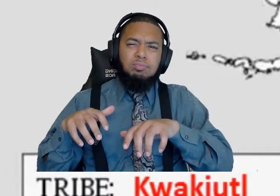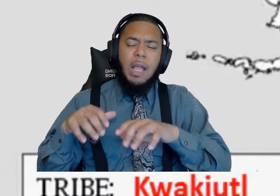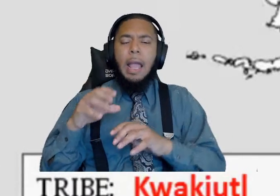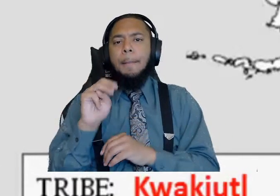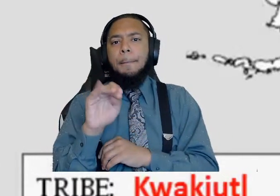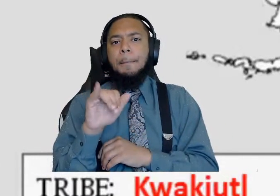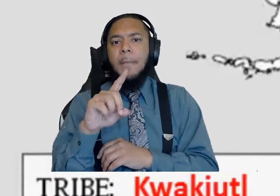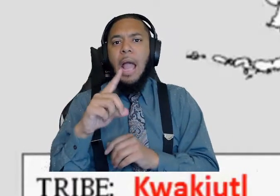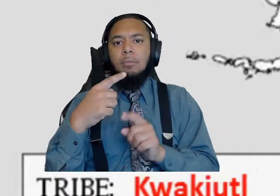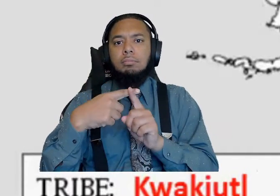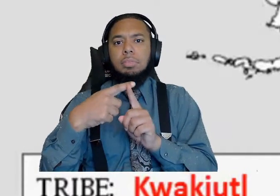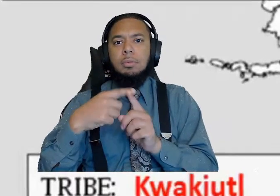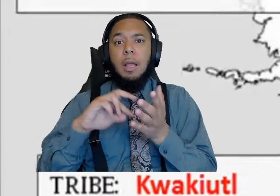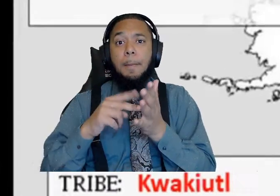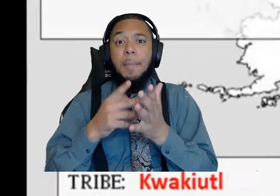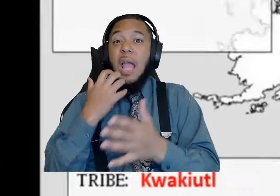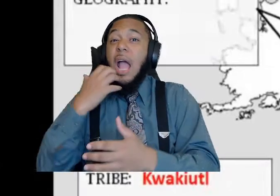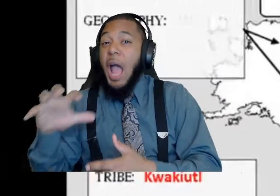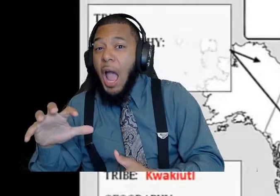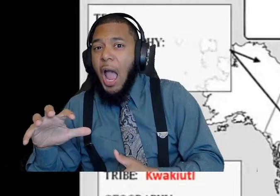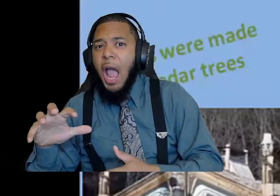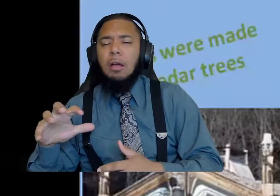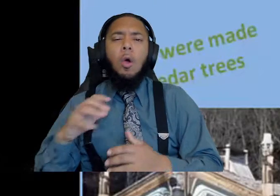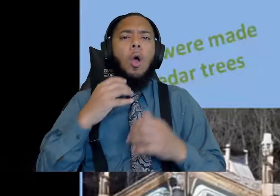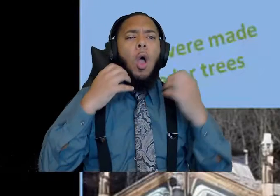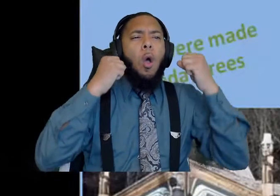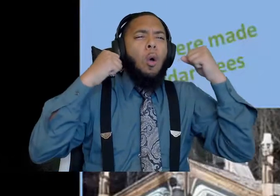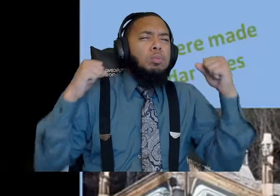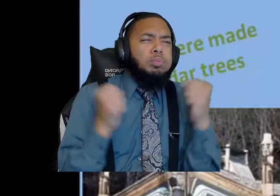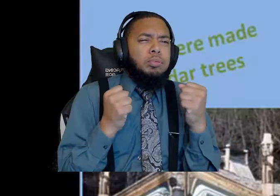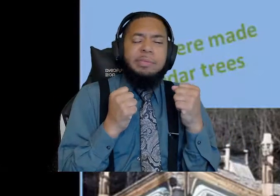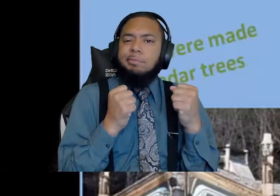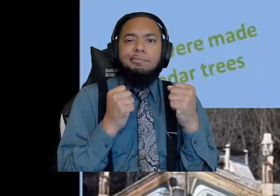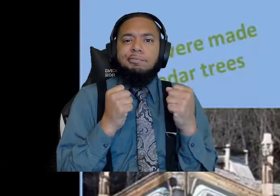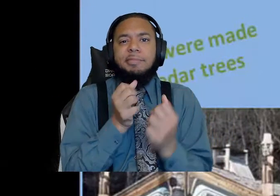Mild meaning it doesn't get too hot or too cold.